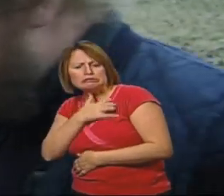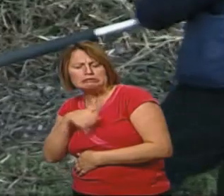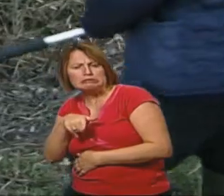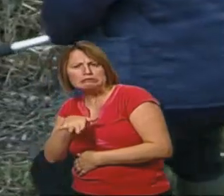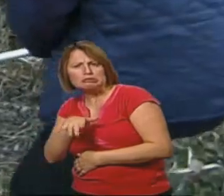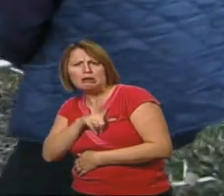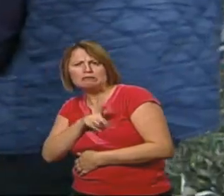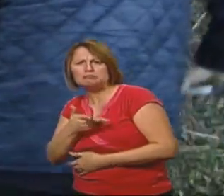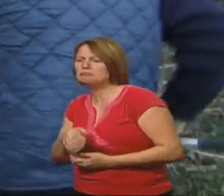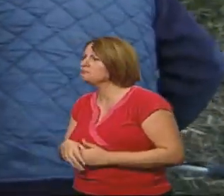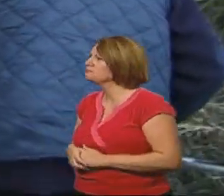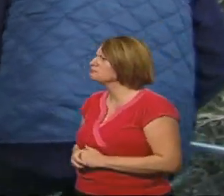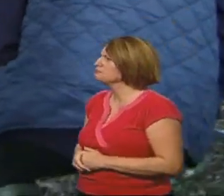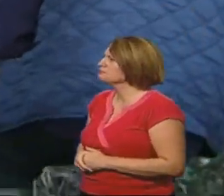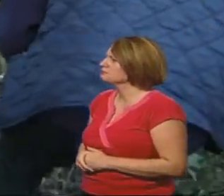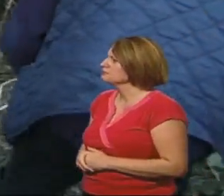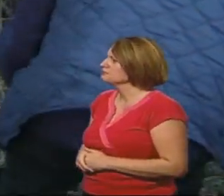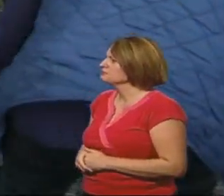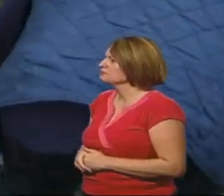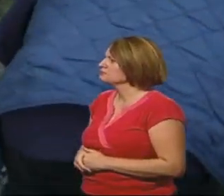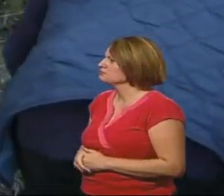good. Interesting situation.